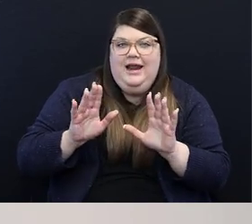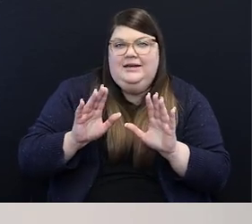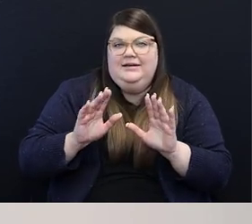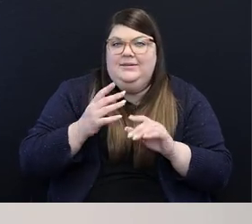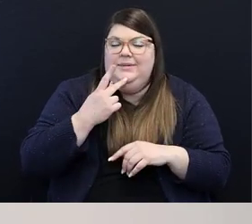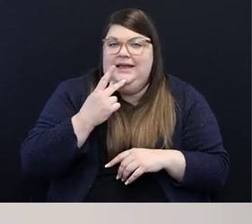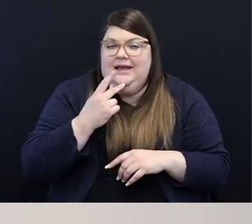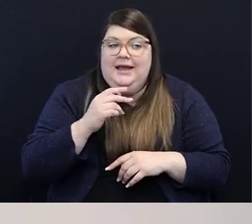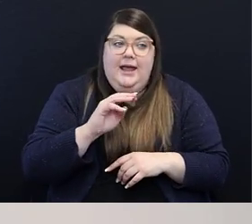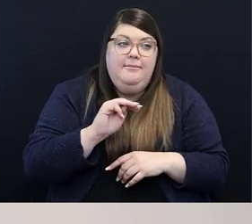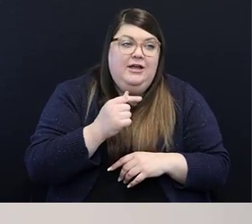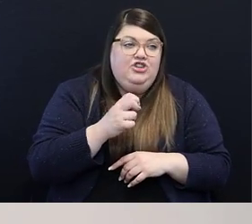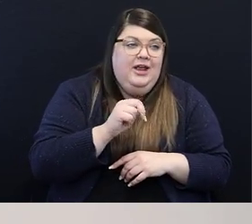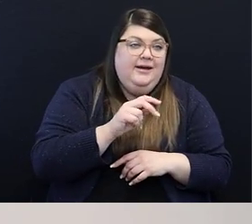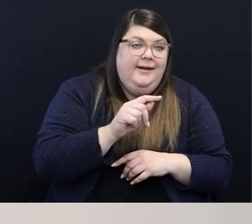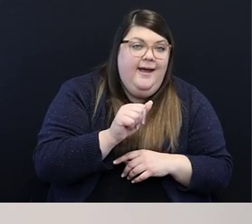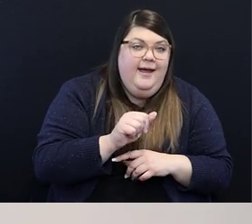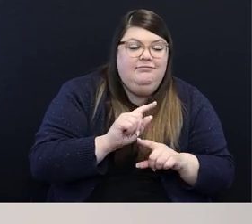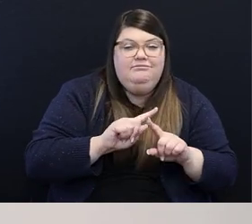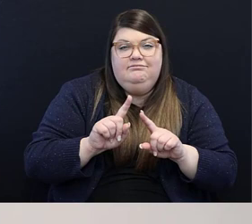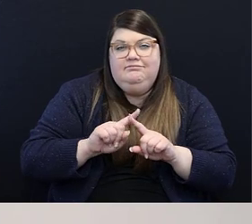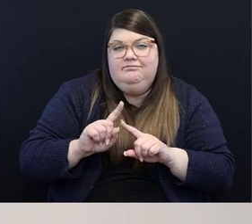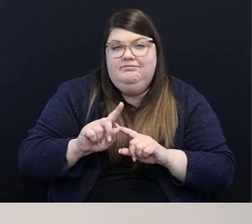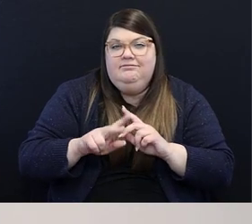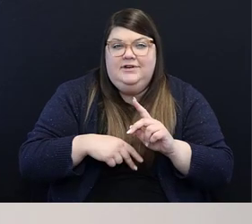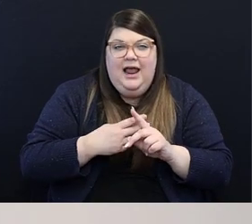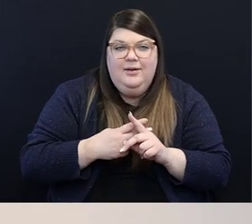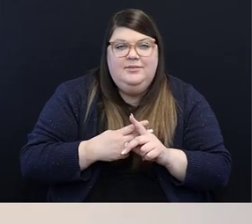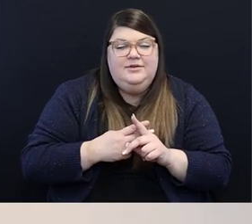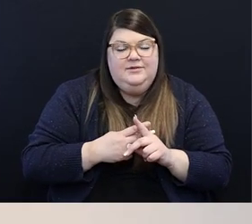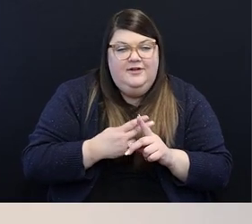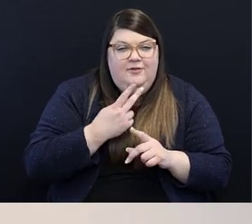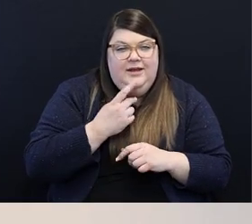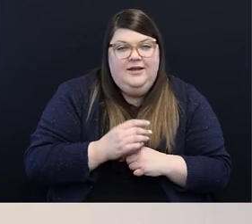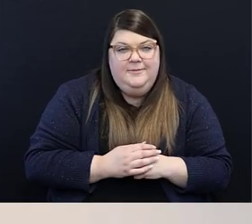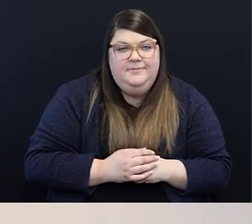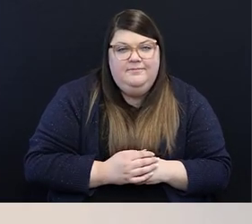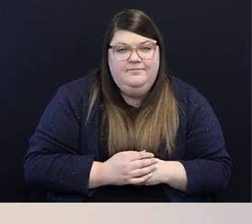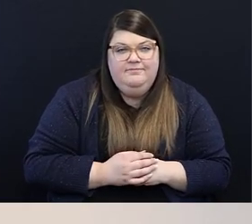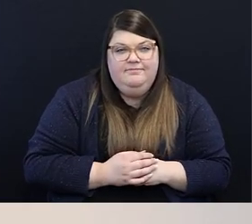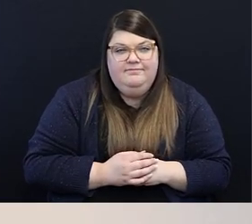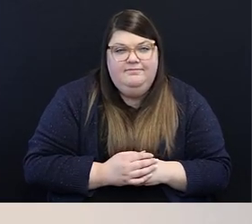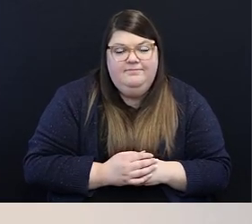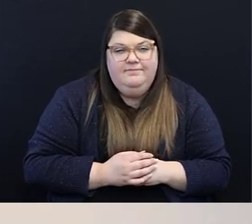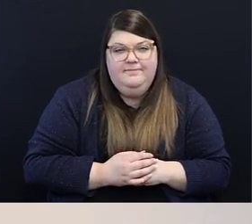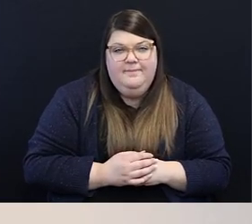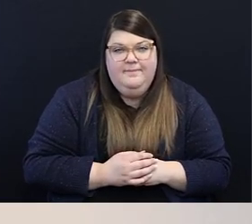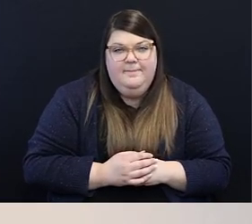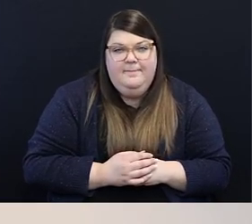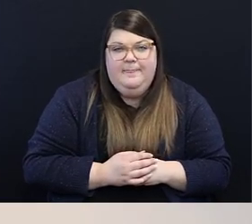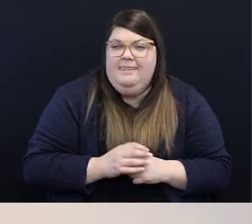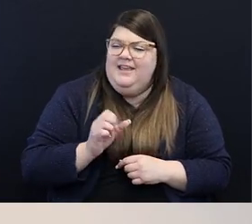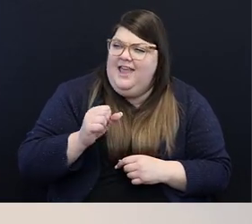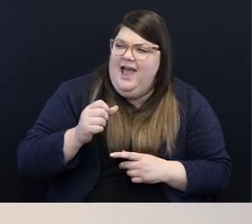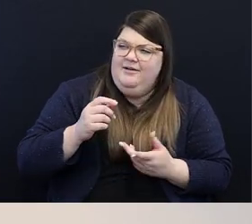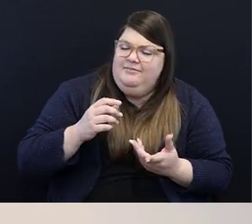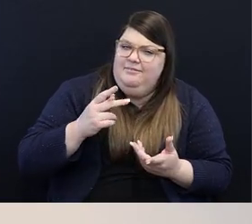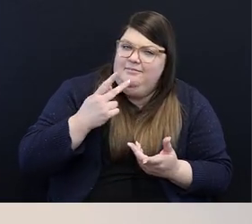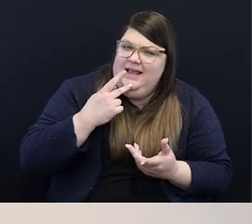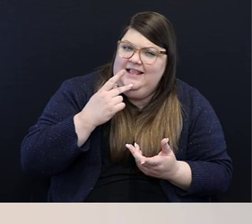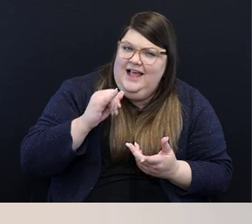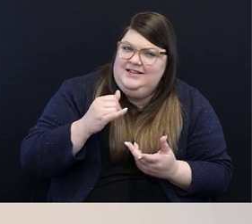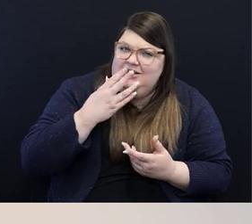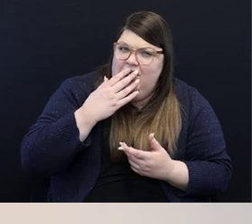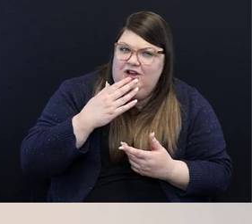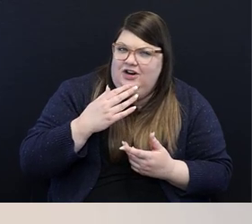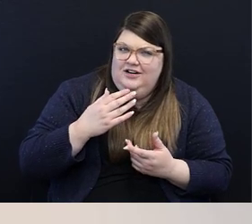there's magentas, and then there's all these other variations of it. Yeah, pink is the color where I never want, I mean, I've been making pink